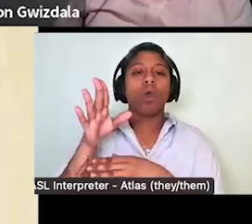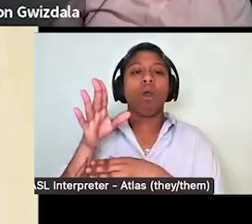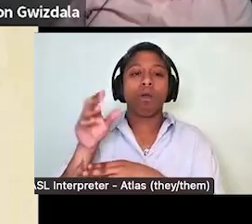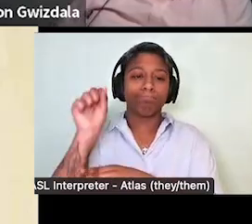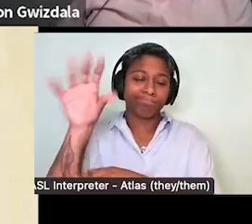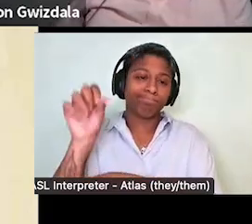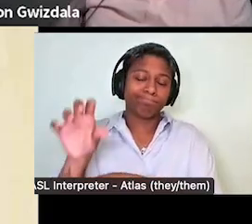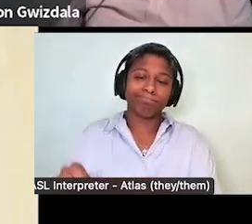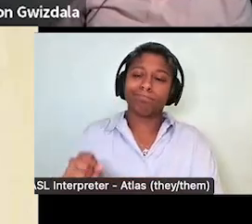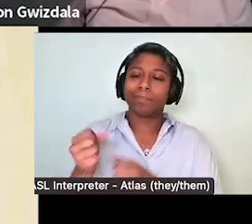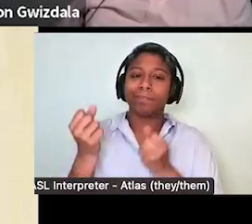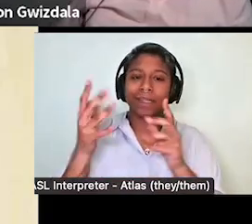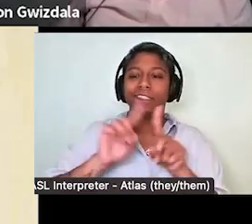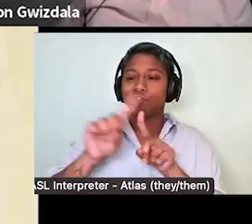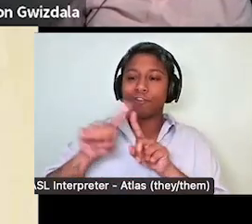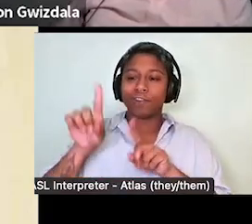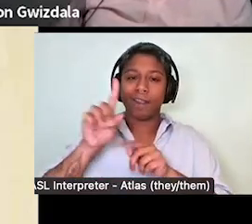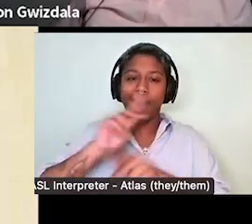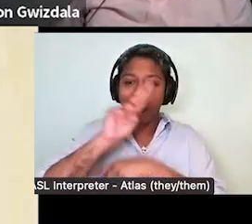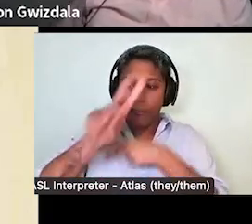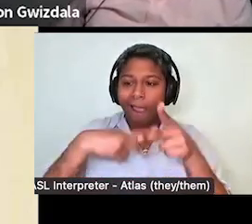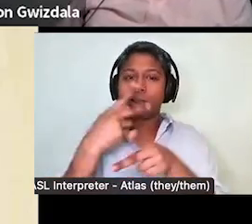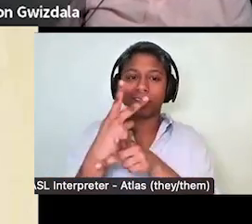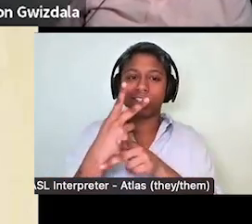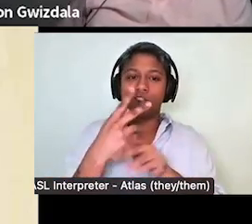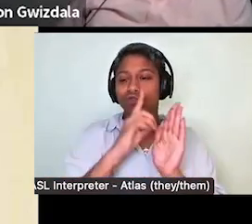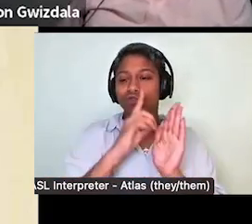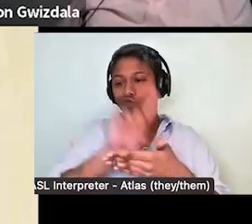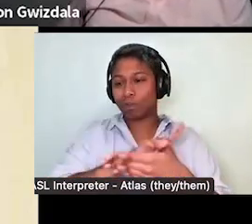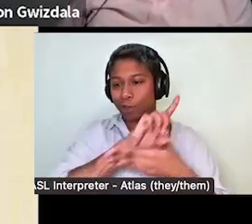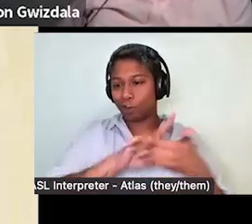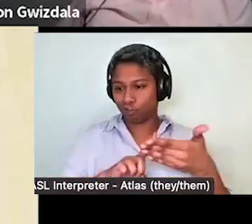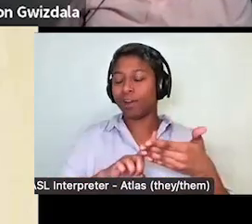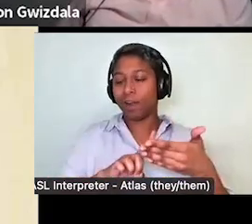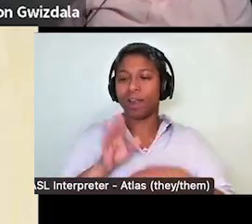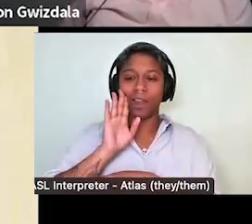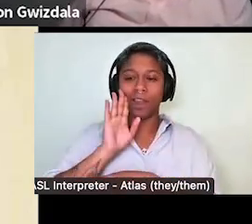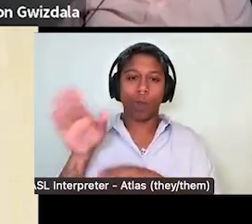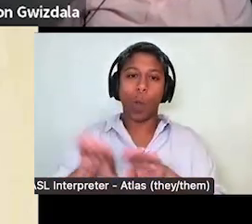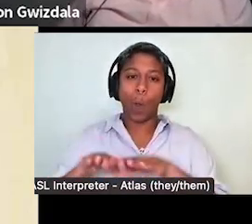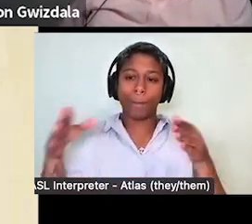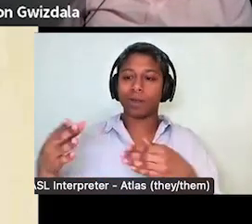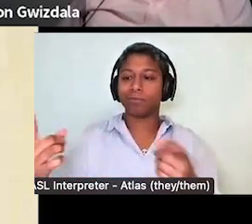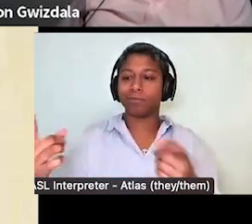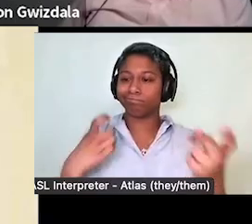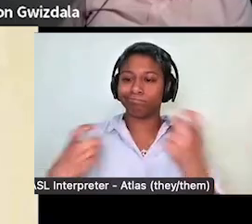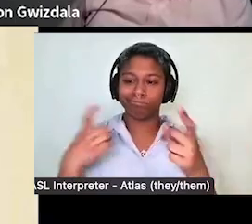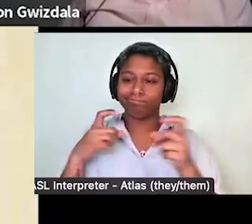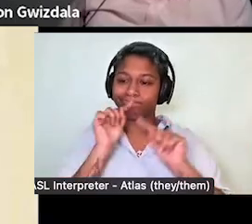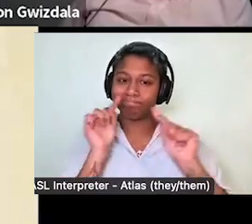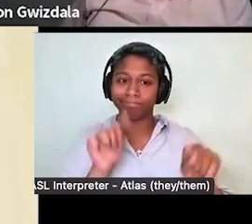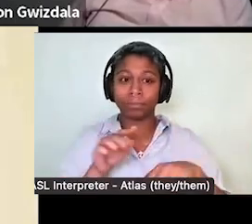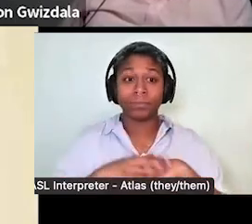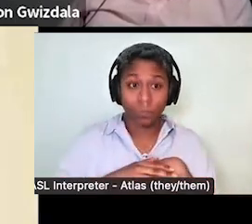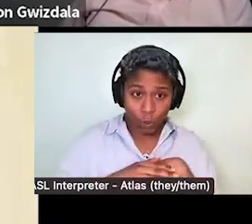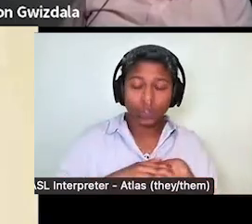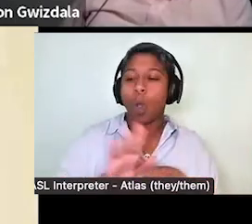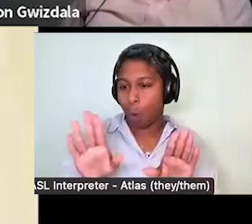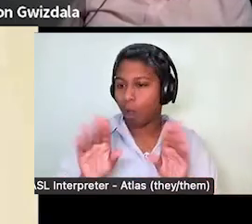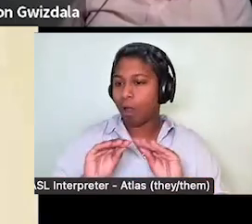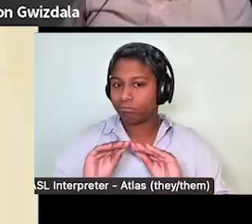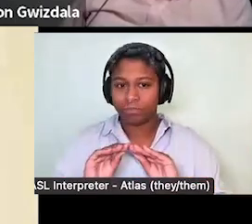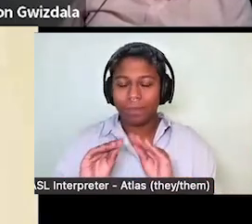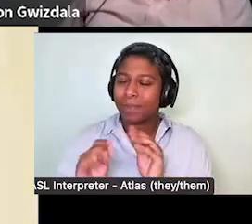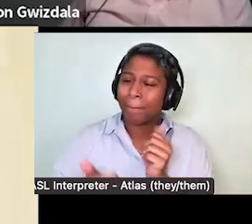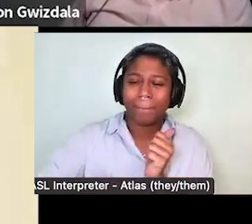up to Q&A. The most obvious form of discrimination, and I'm going to use again a restaurant to describe this. The most